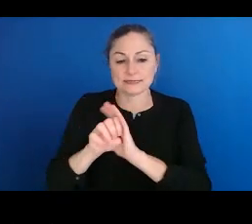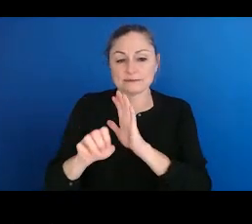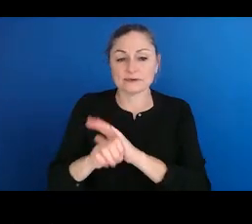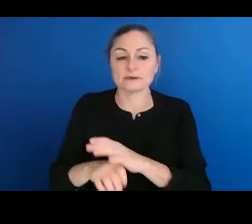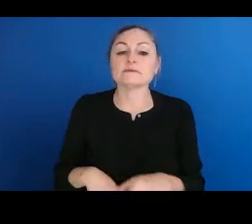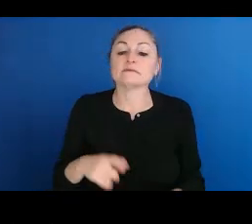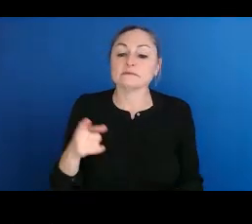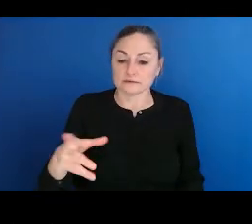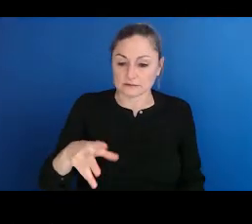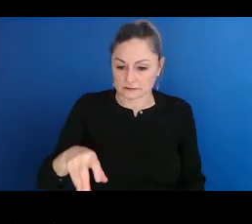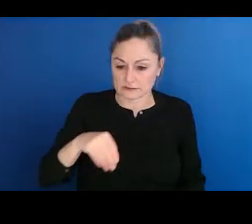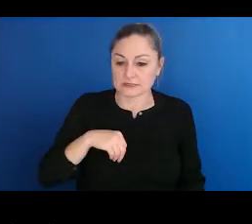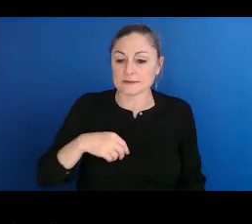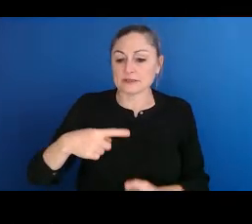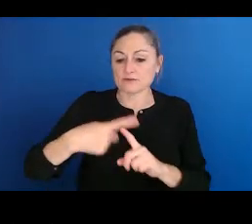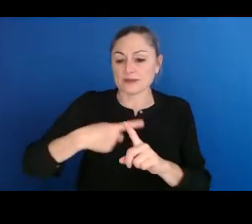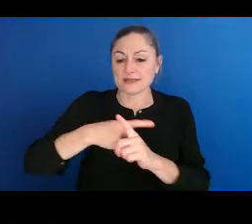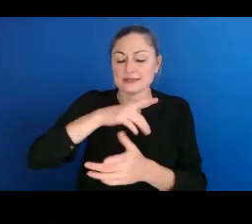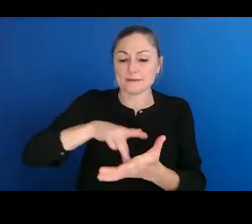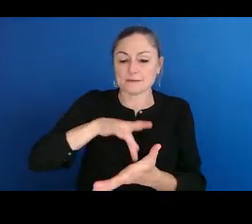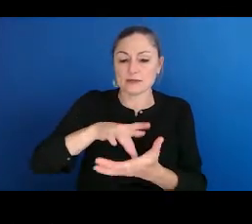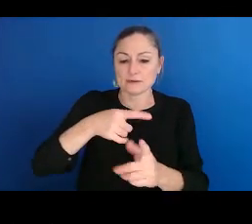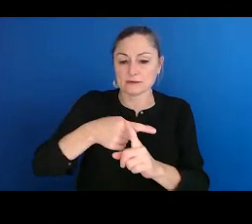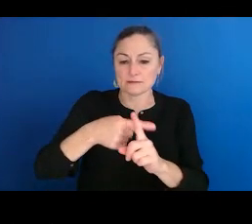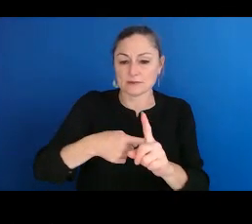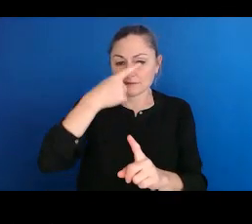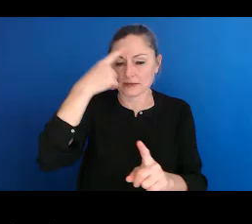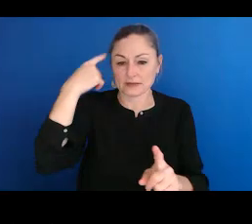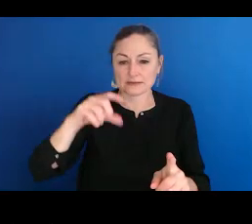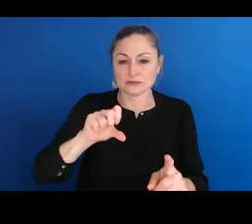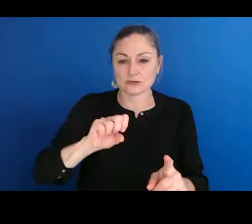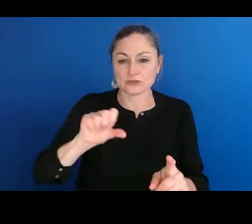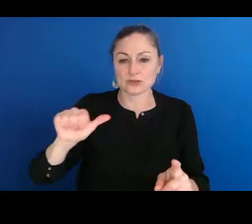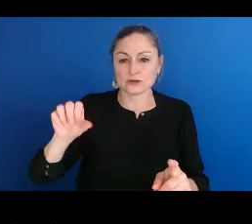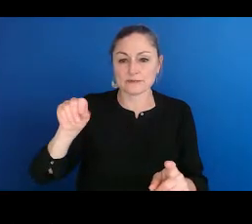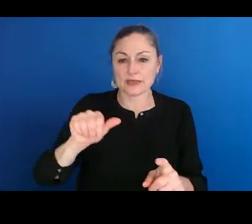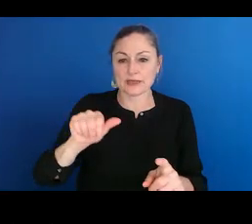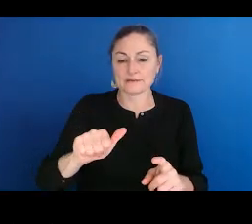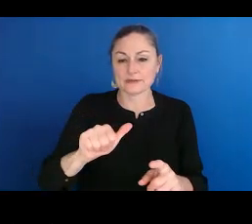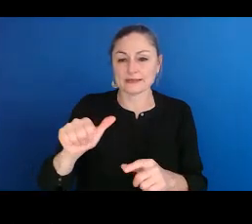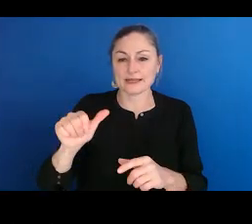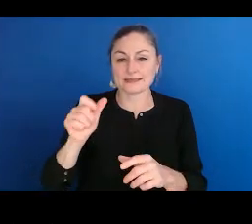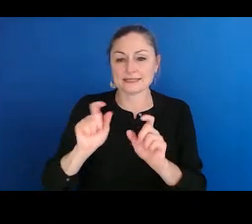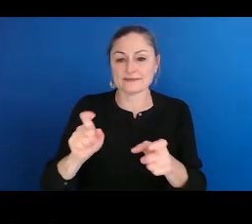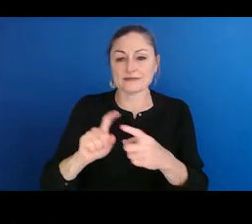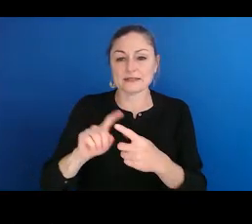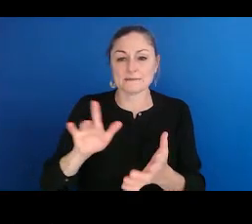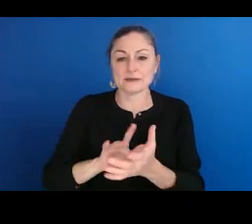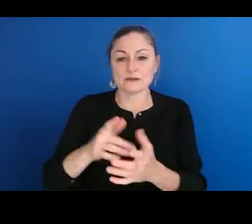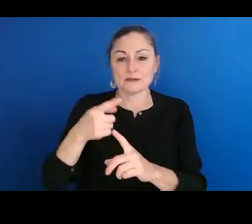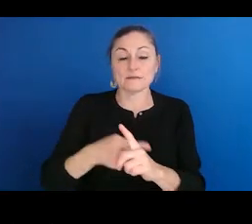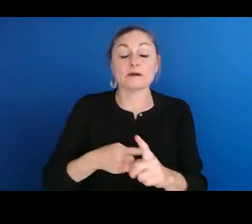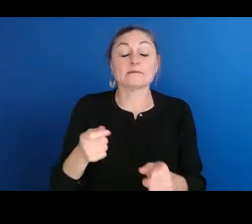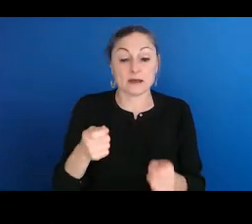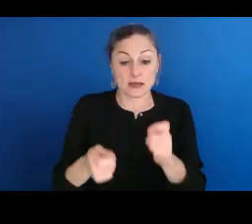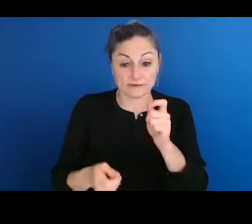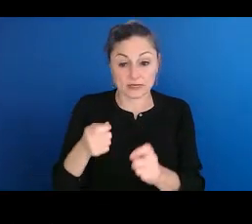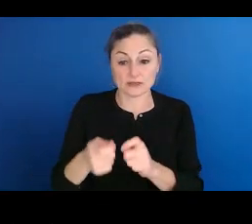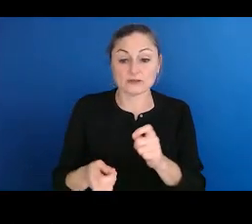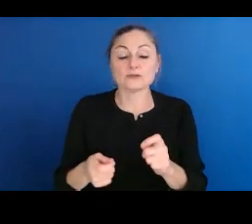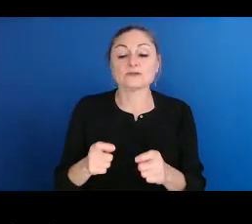Accepting rent in the middle of the month due to a Social Security payment made in the middle of the month. Modifications to the